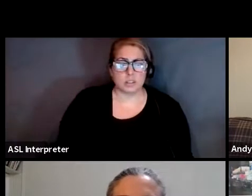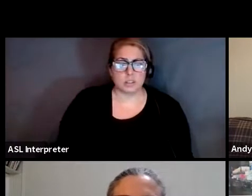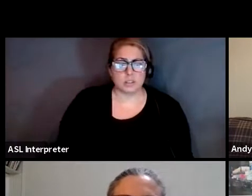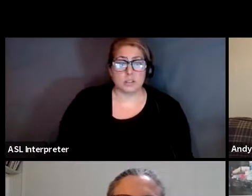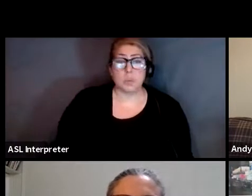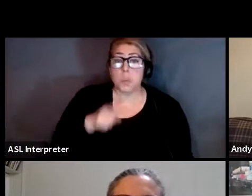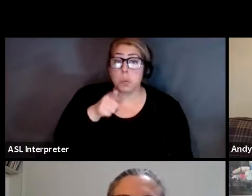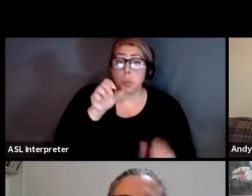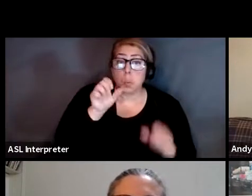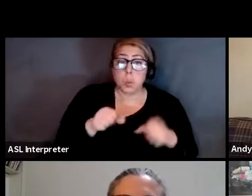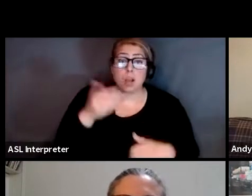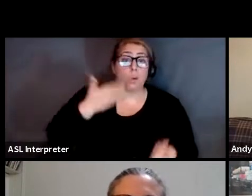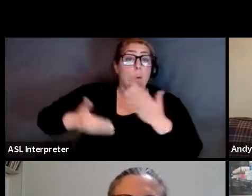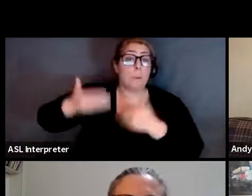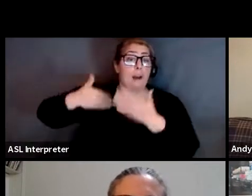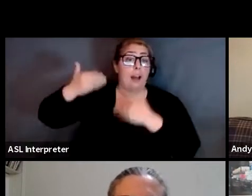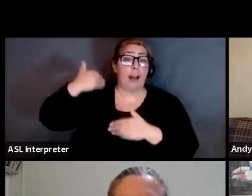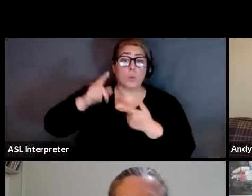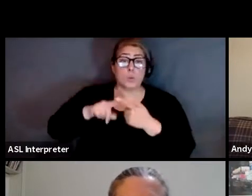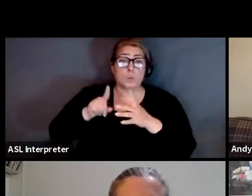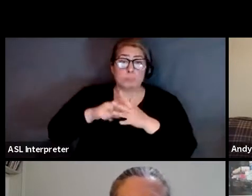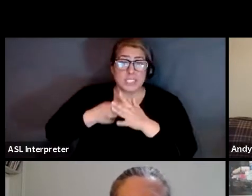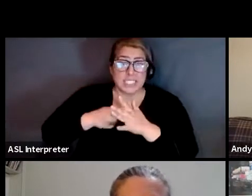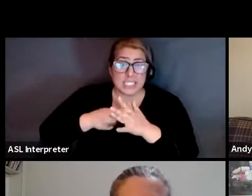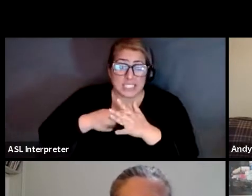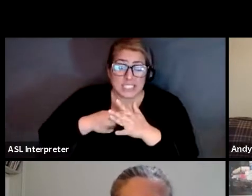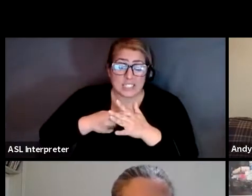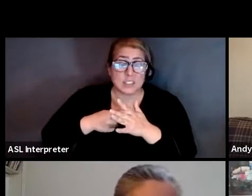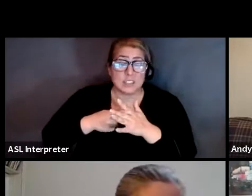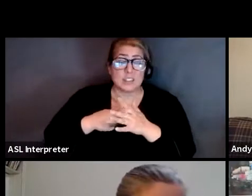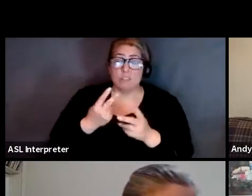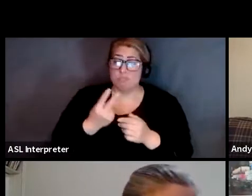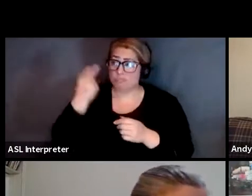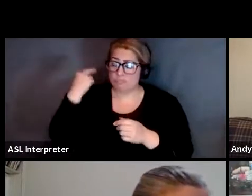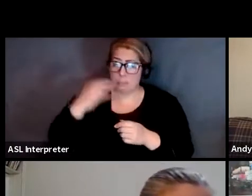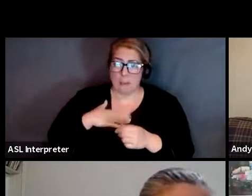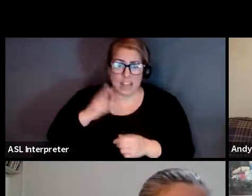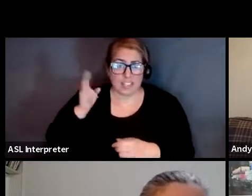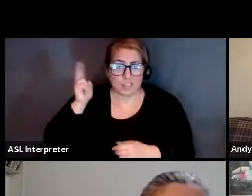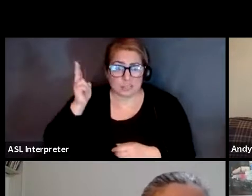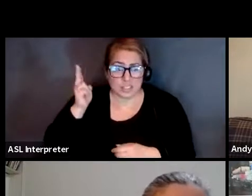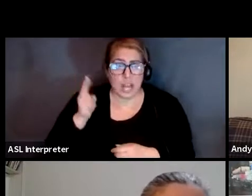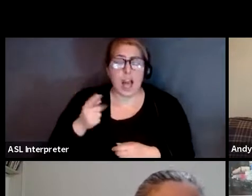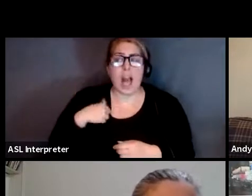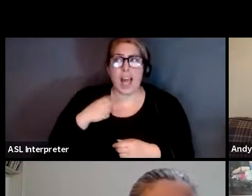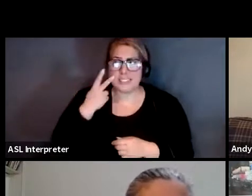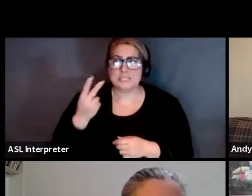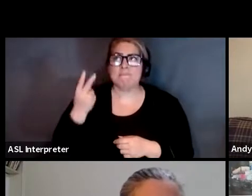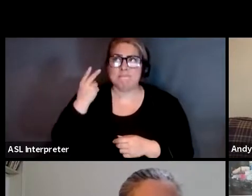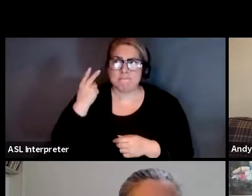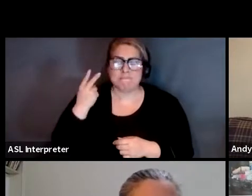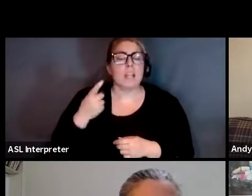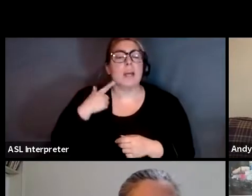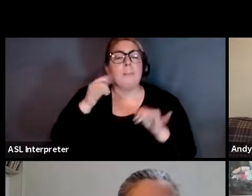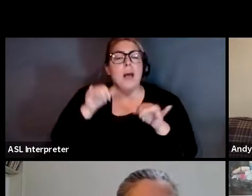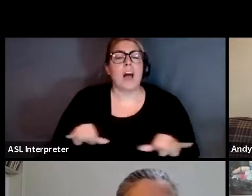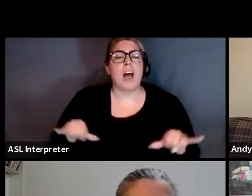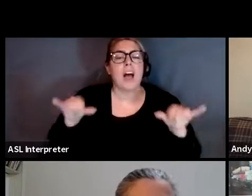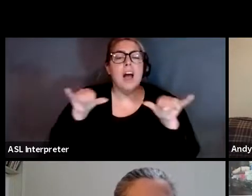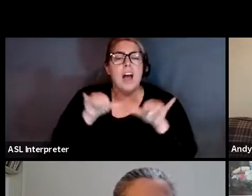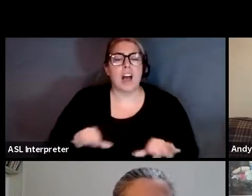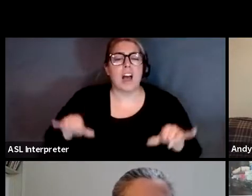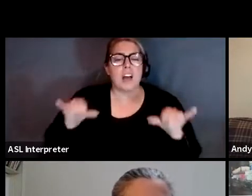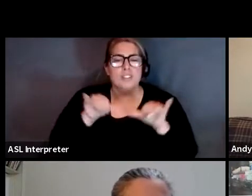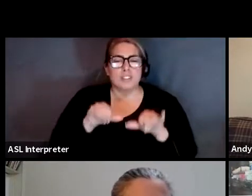You can go all the way back from the beginning and see patterns of experiences that caused great